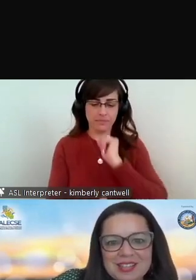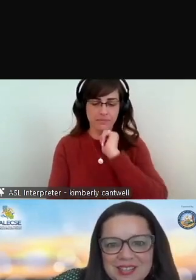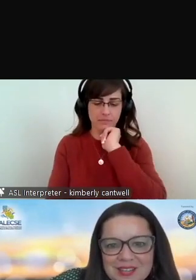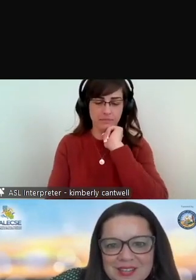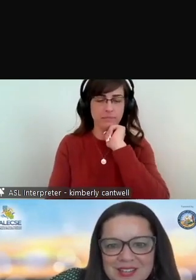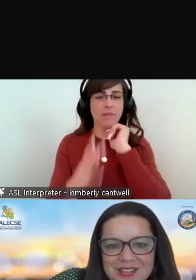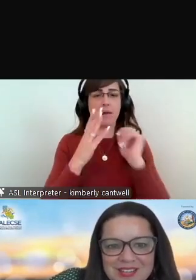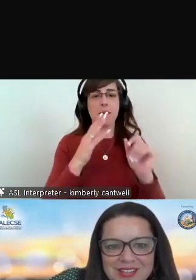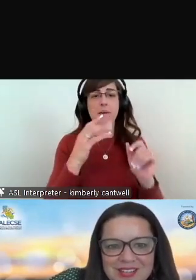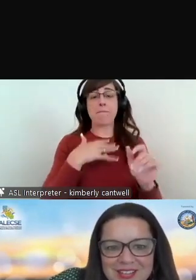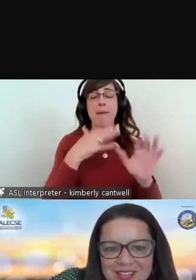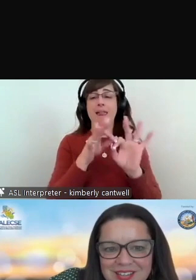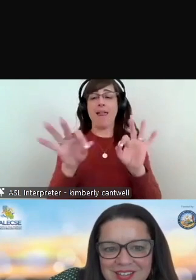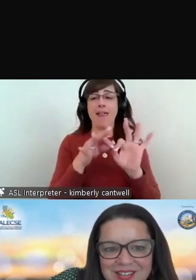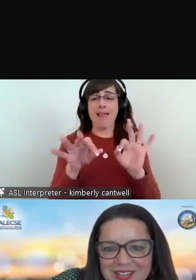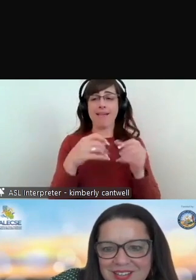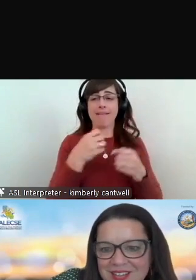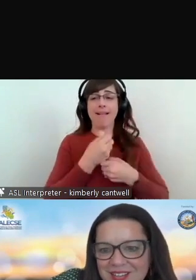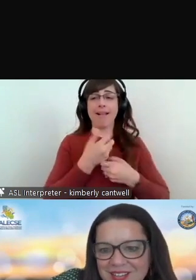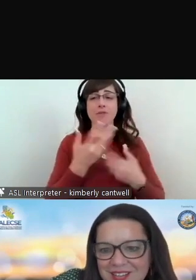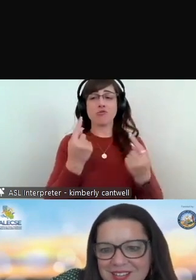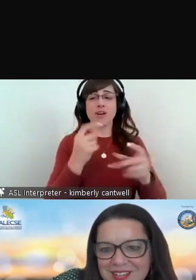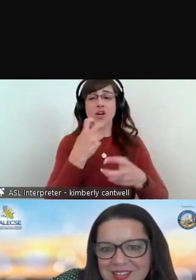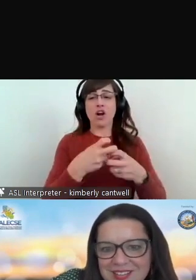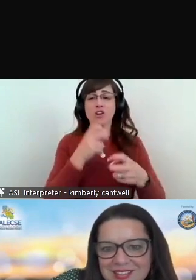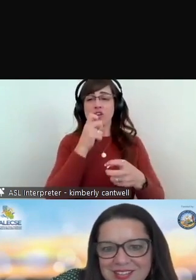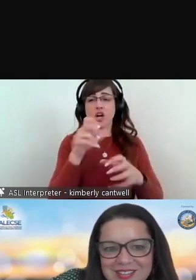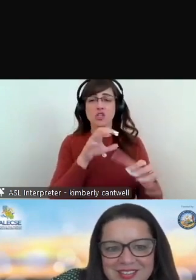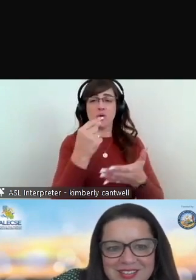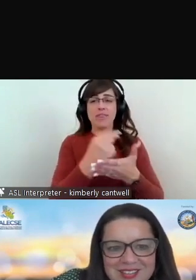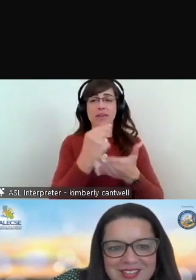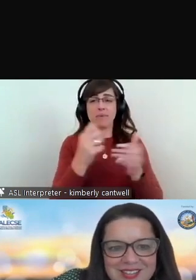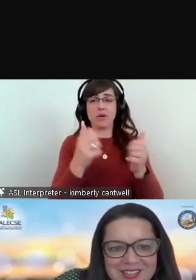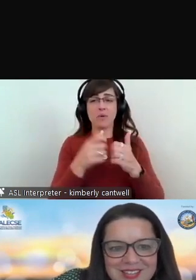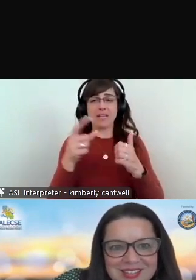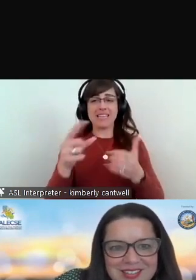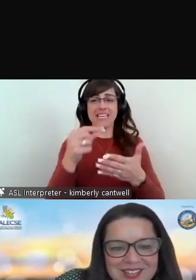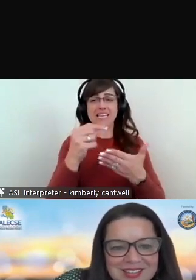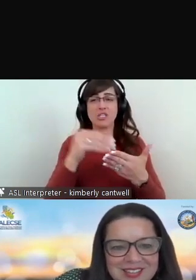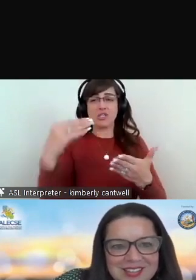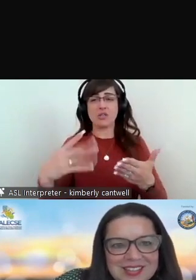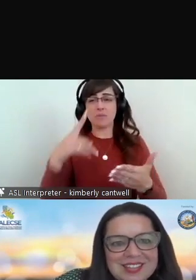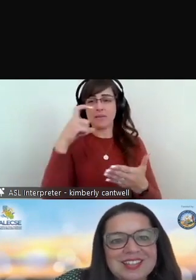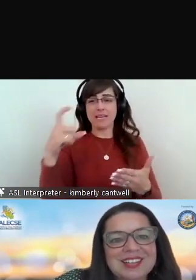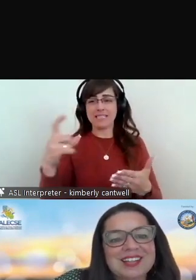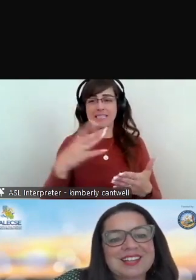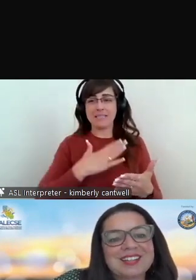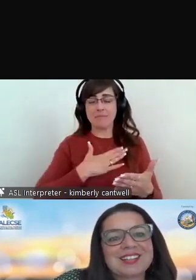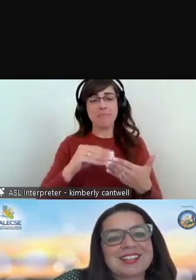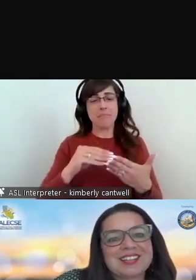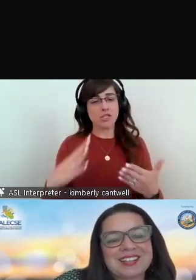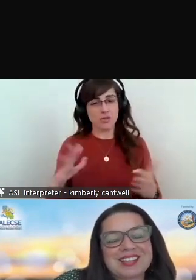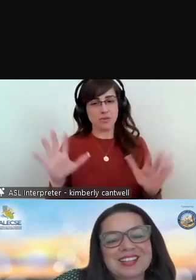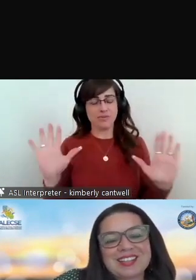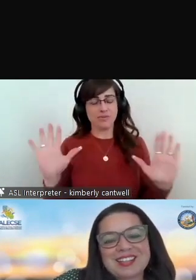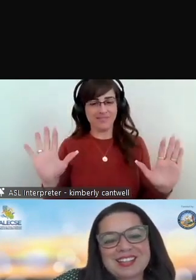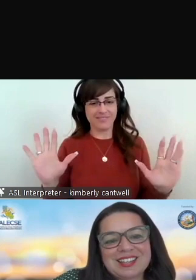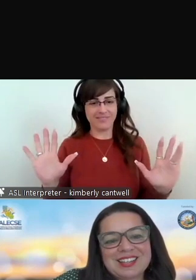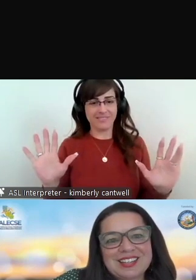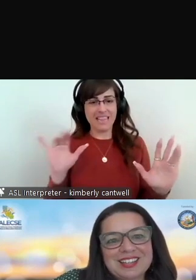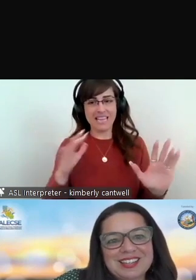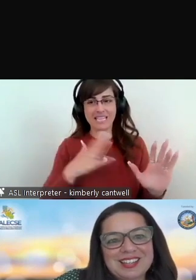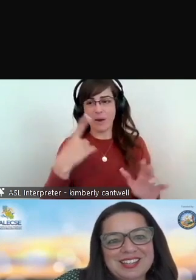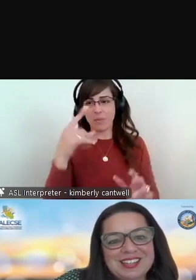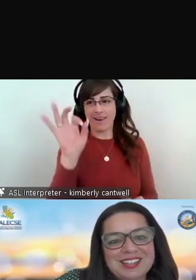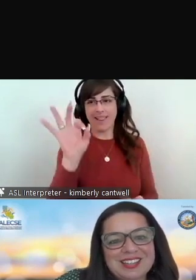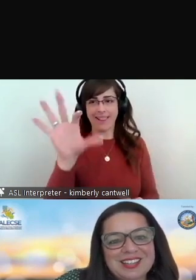My disclaimer is I'm trying really hard not to do therapy with this student because he's my student. So that's just my